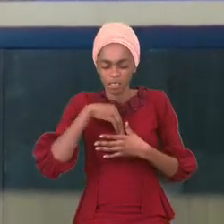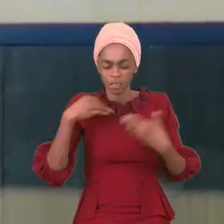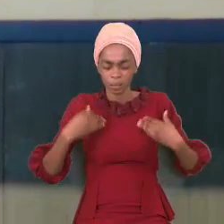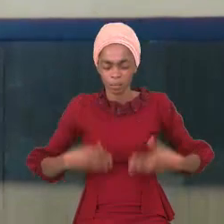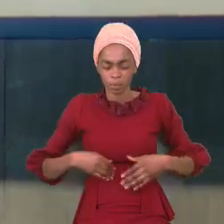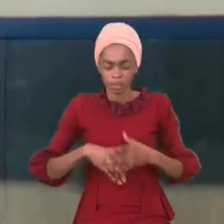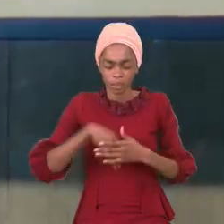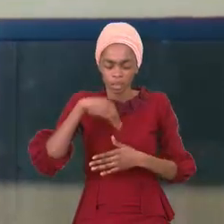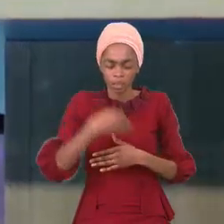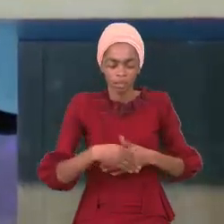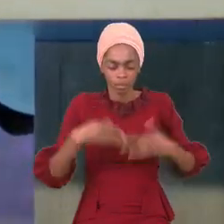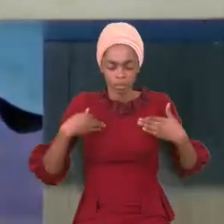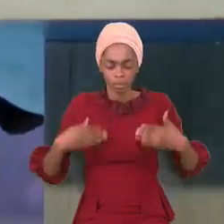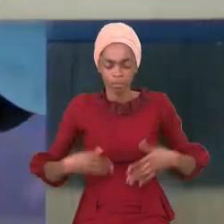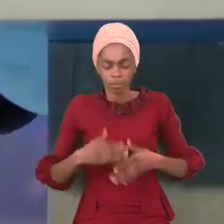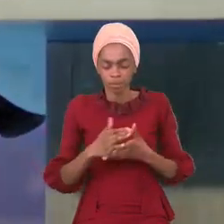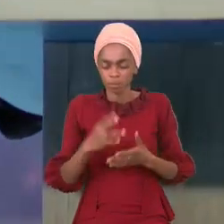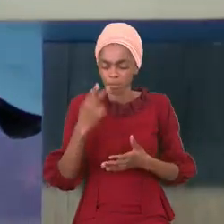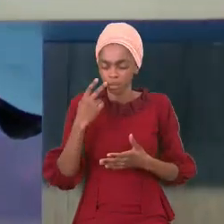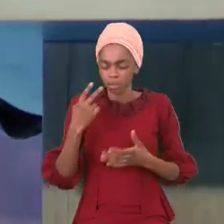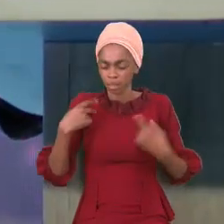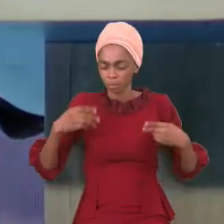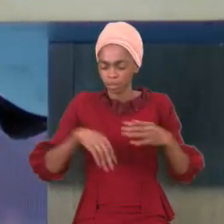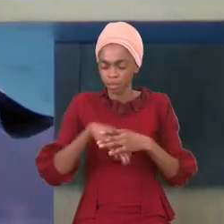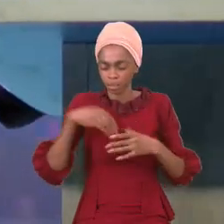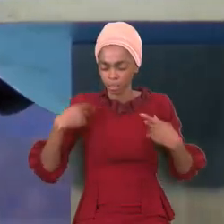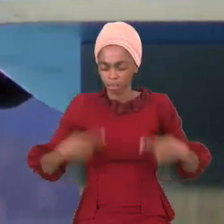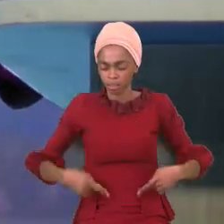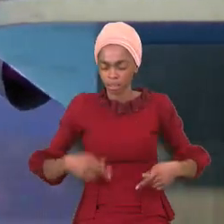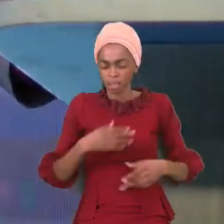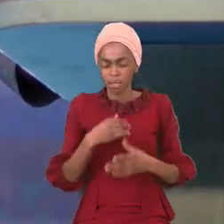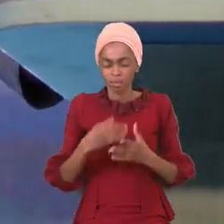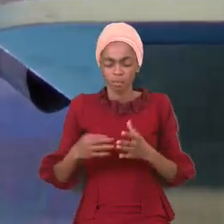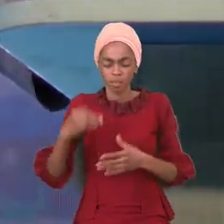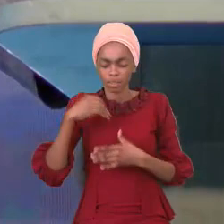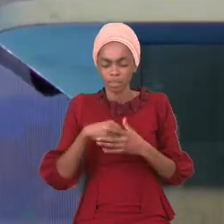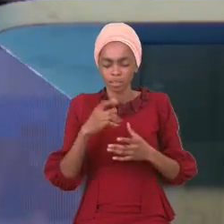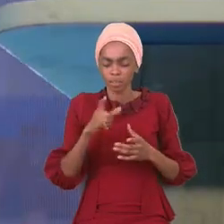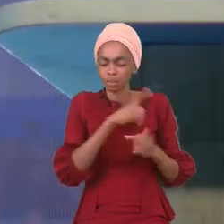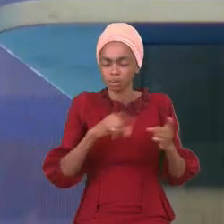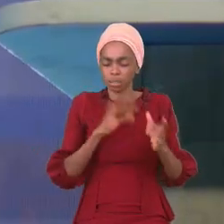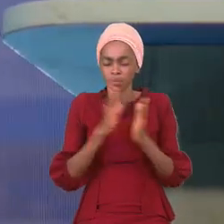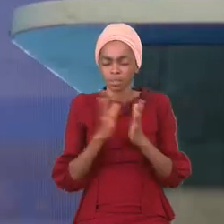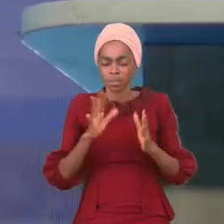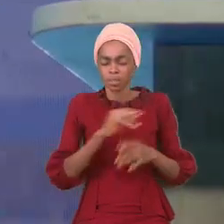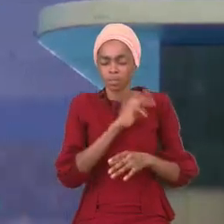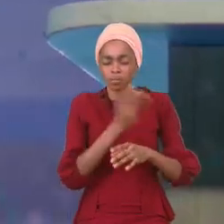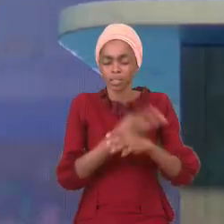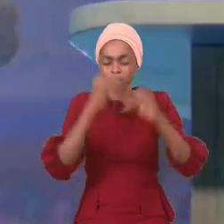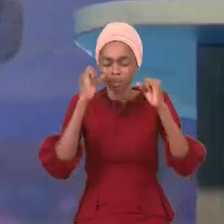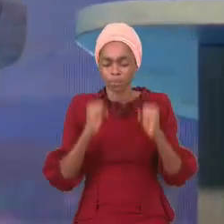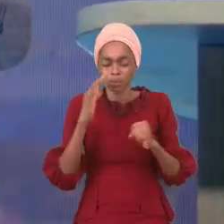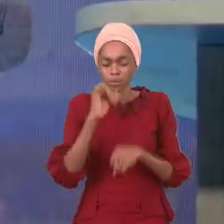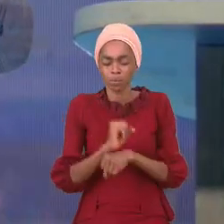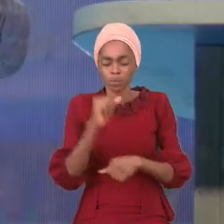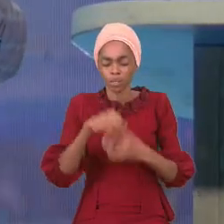external, something visible, something hidden. Lord, I pray that your mighty power will work in